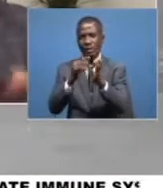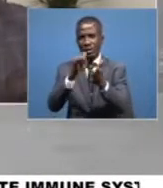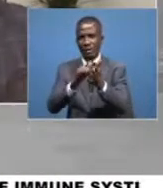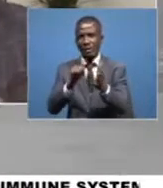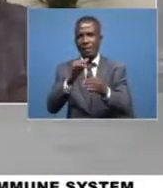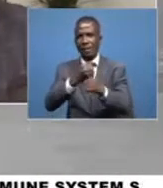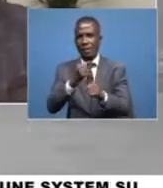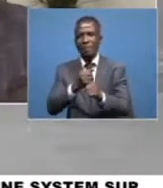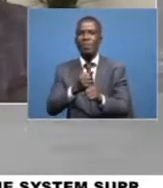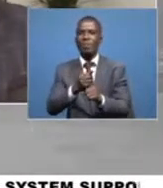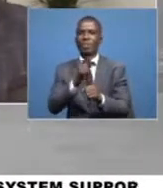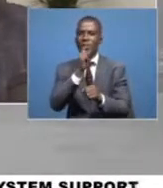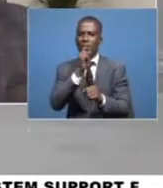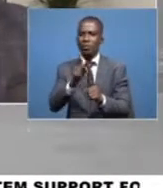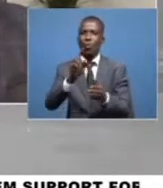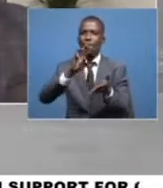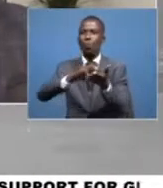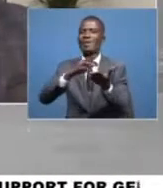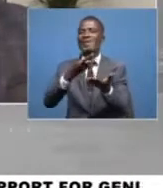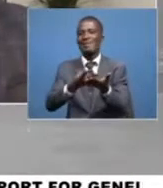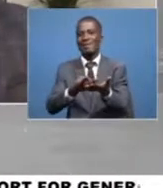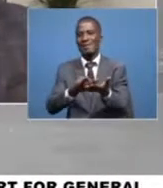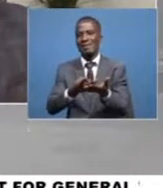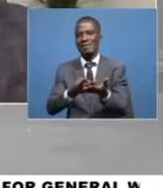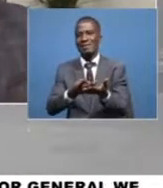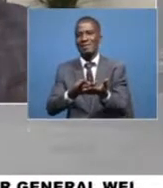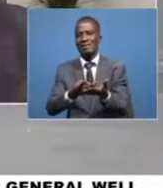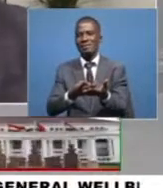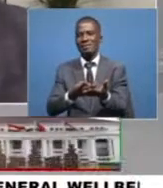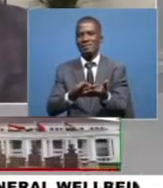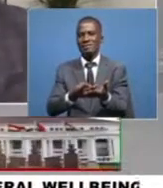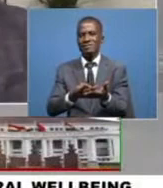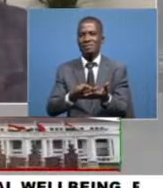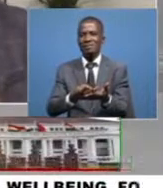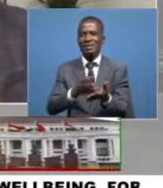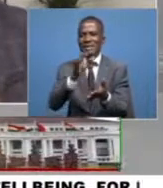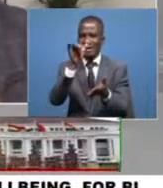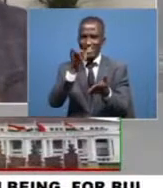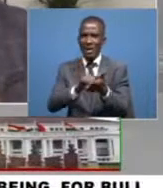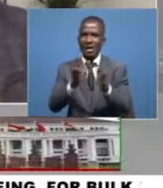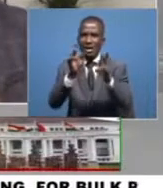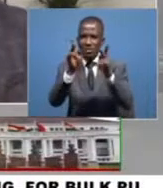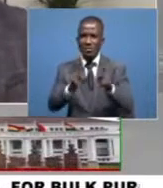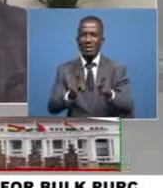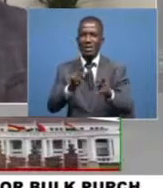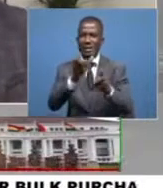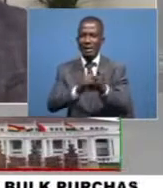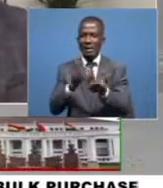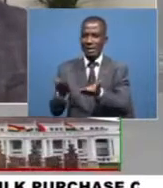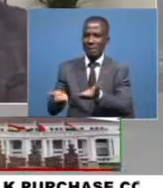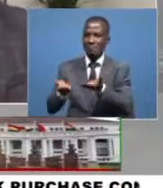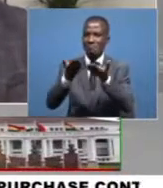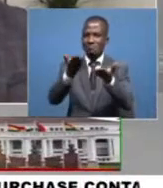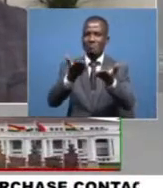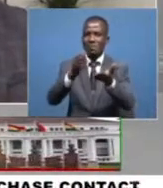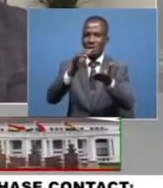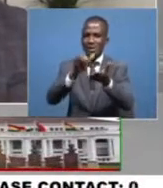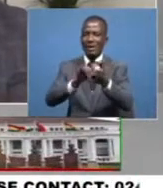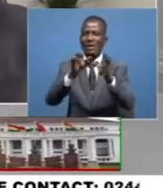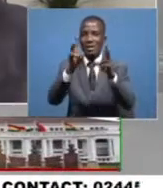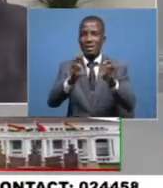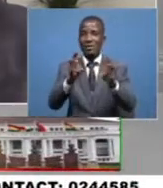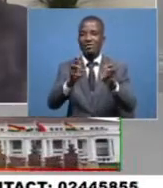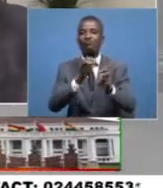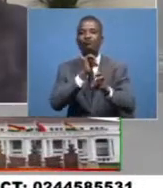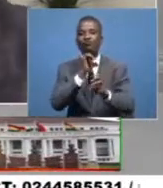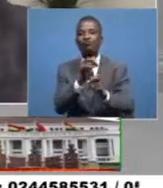a potential witness. And because it is not first-hand, and because that person who filed that witness statement is not available